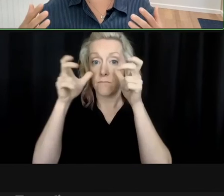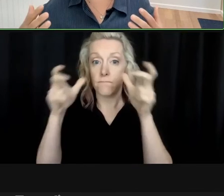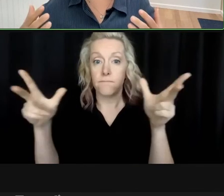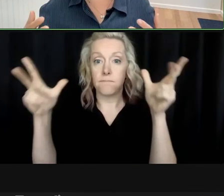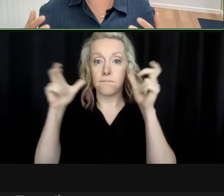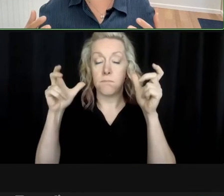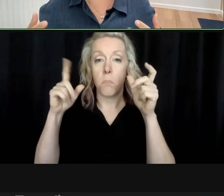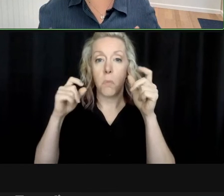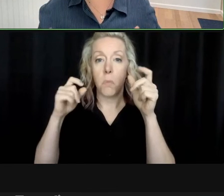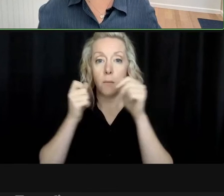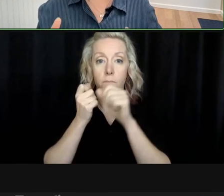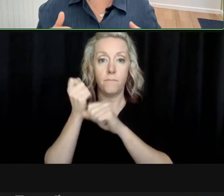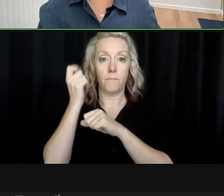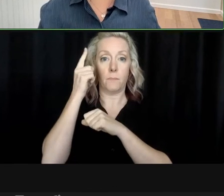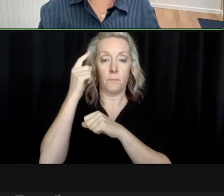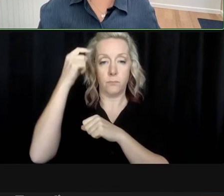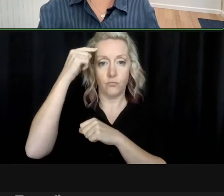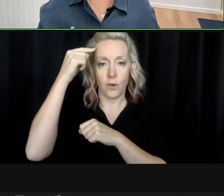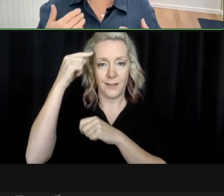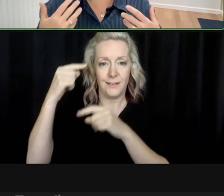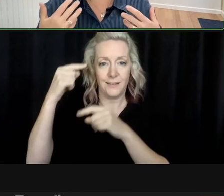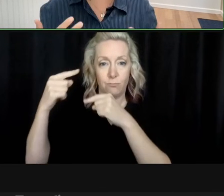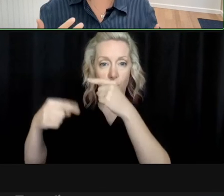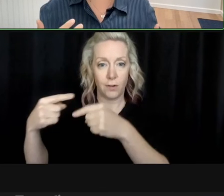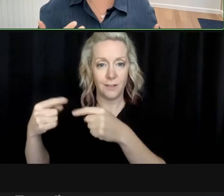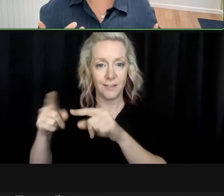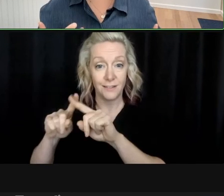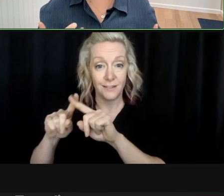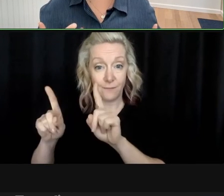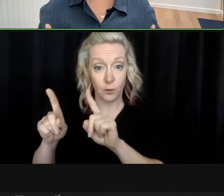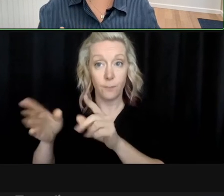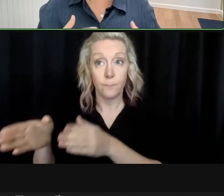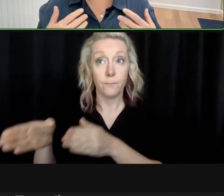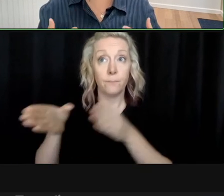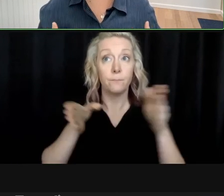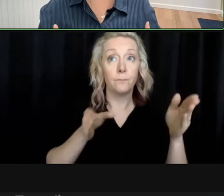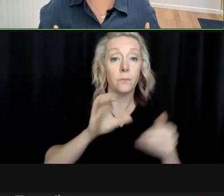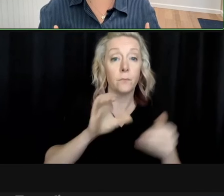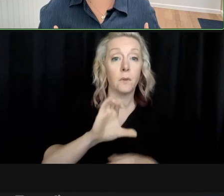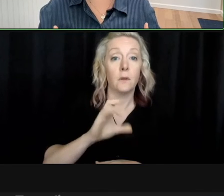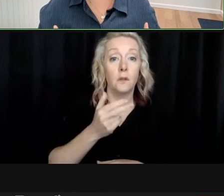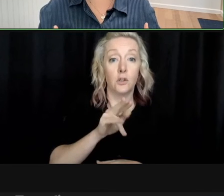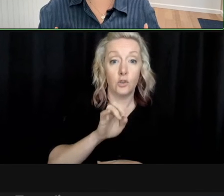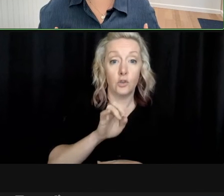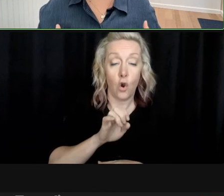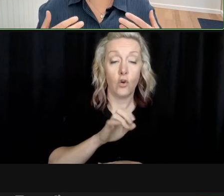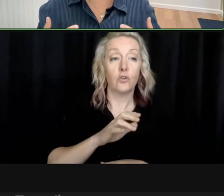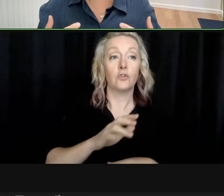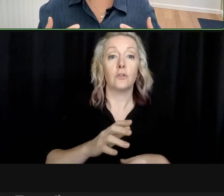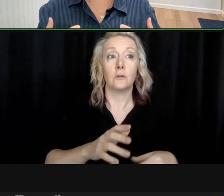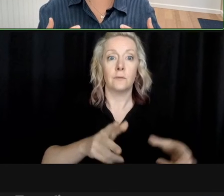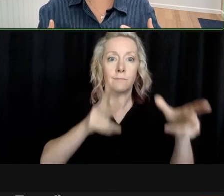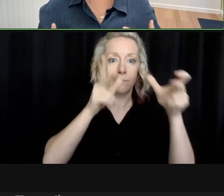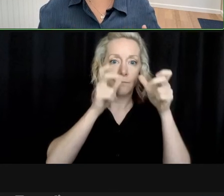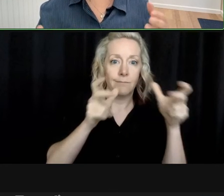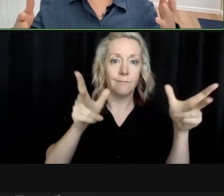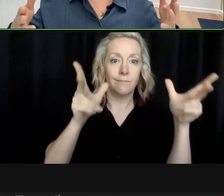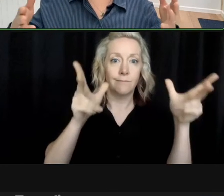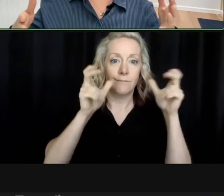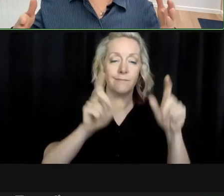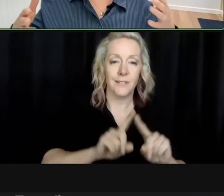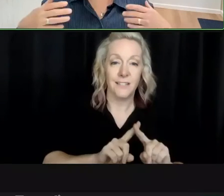brain processes it differently. With charge syndrome, it's a multisensory impairment. All the senses are affected. So that has to actually